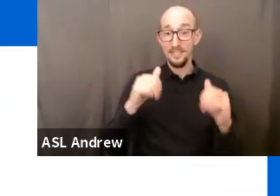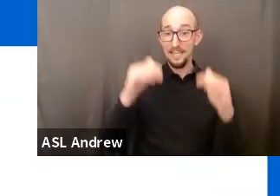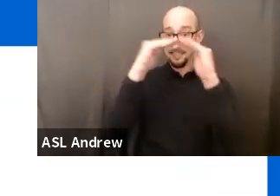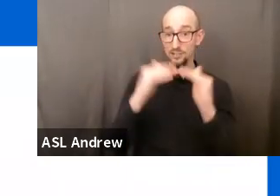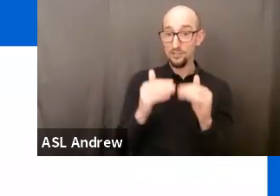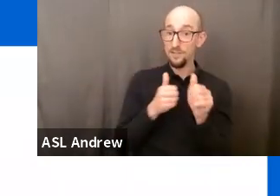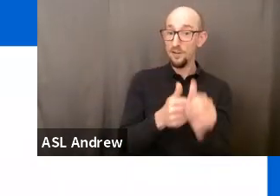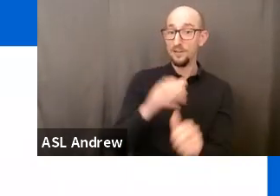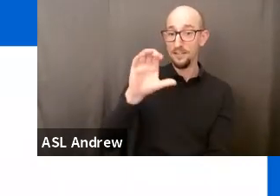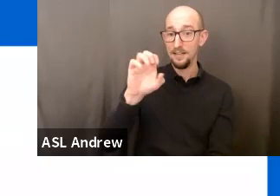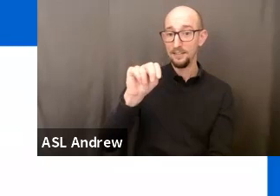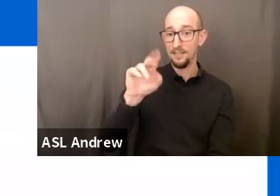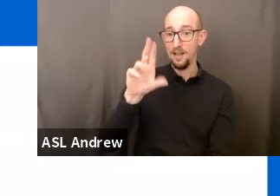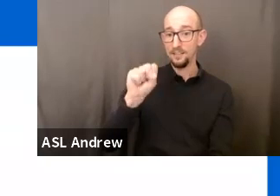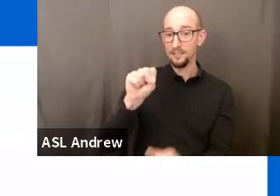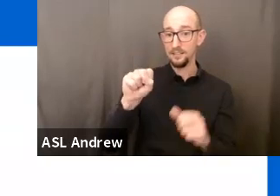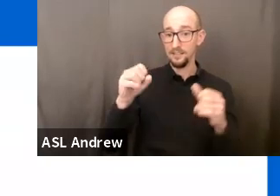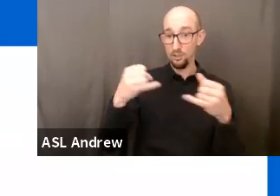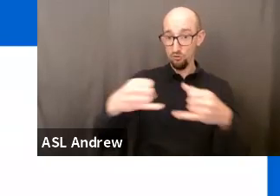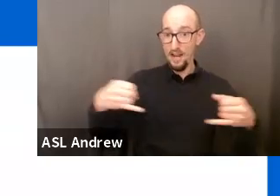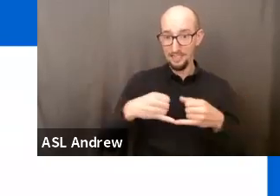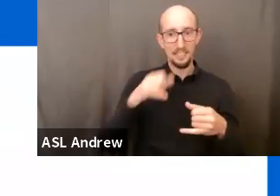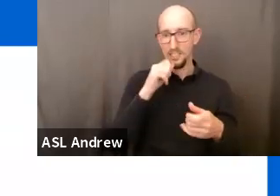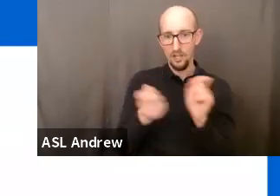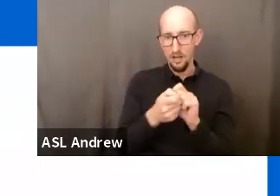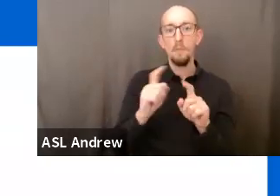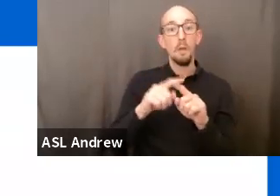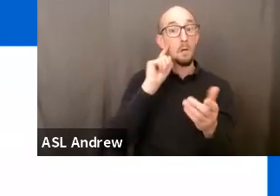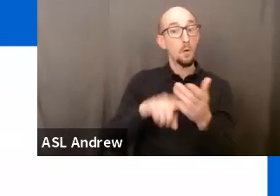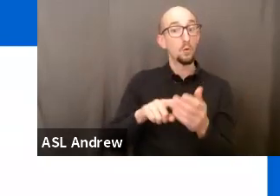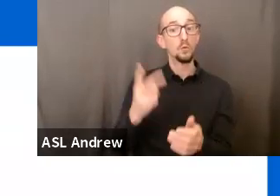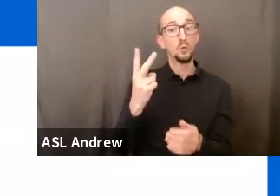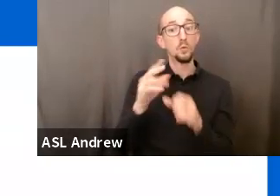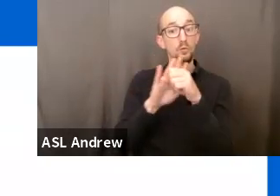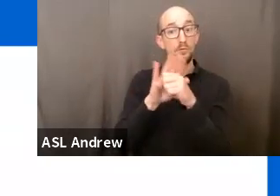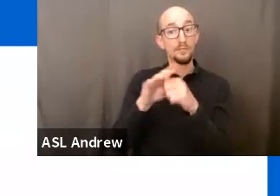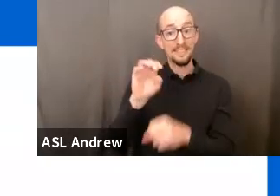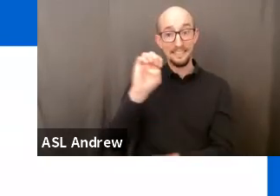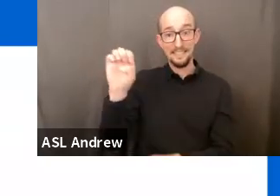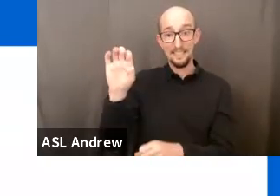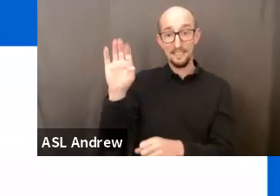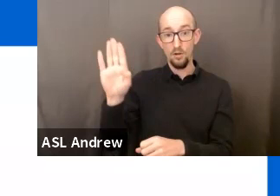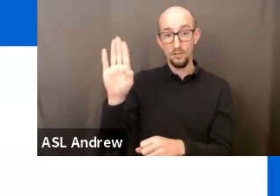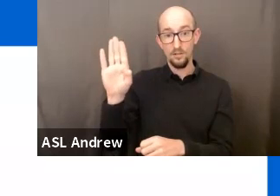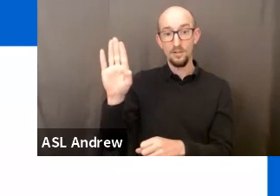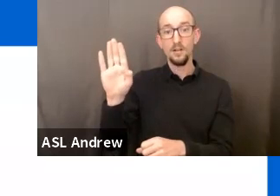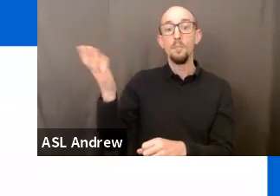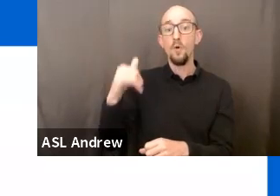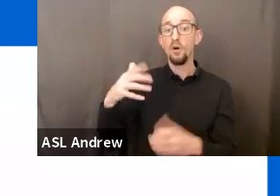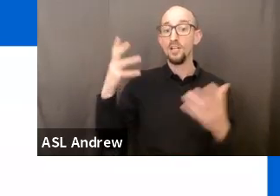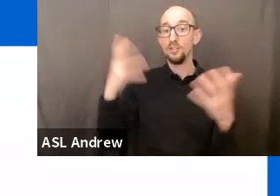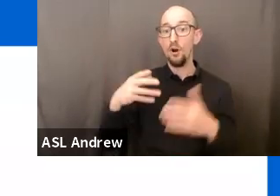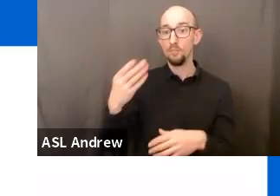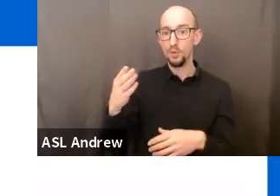highlight 2 light orange tiers here up in East Boston become 2 light blue